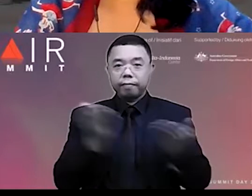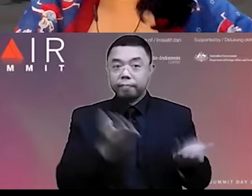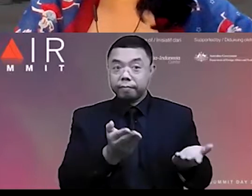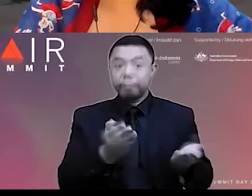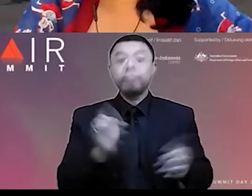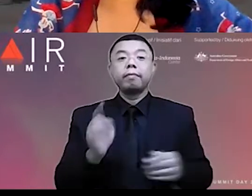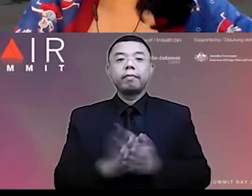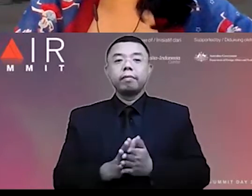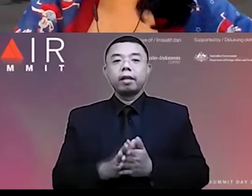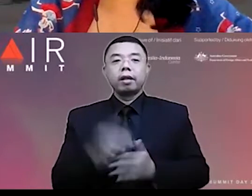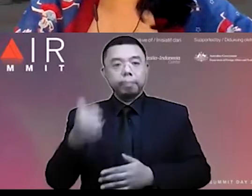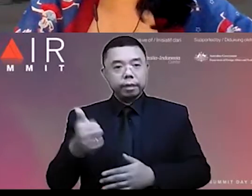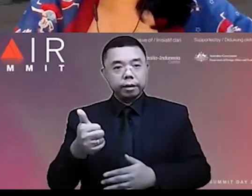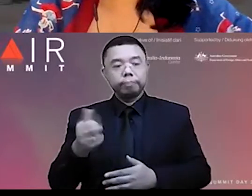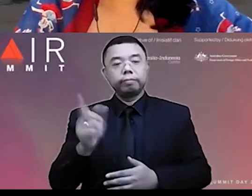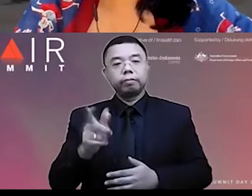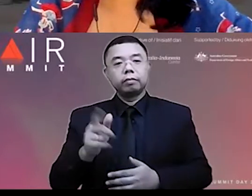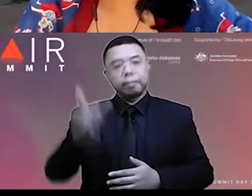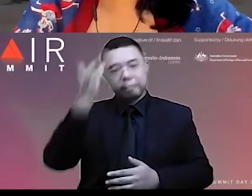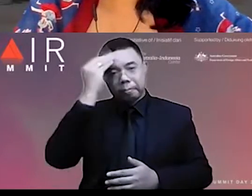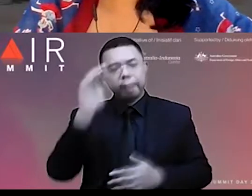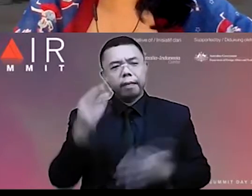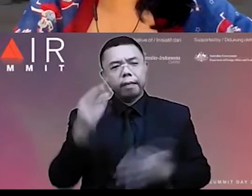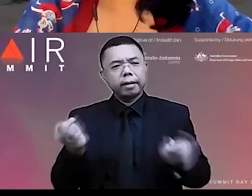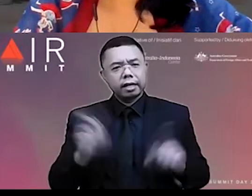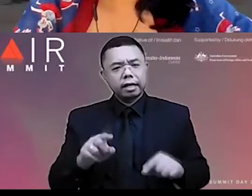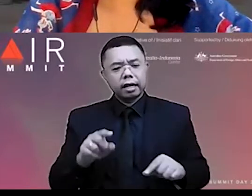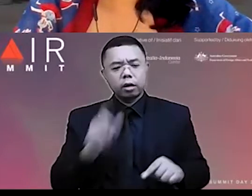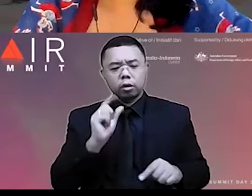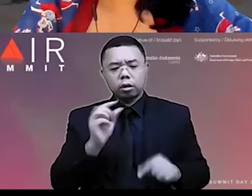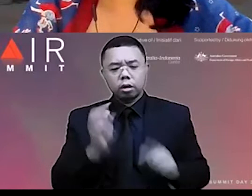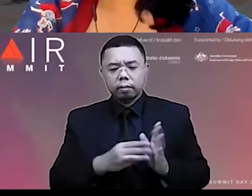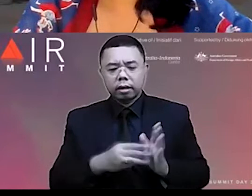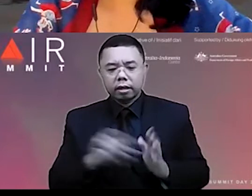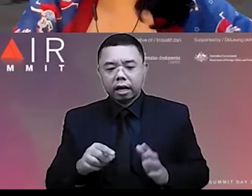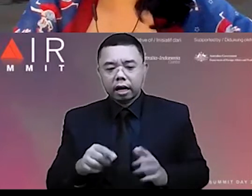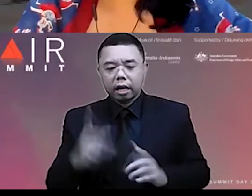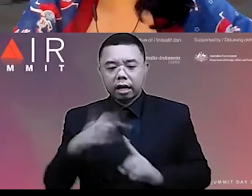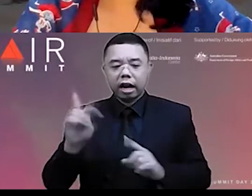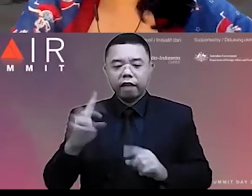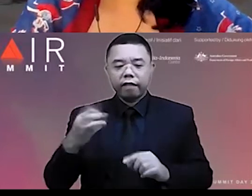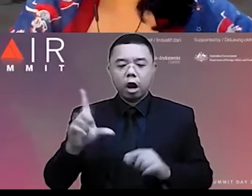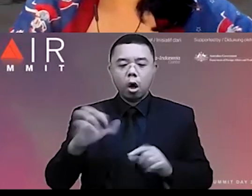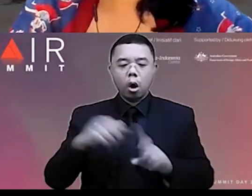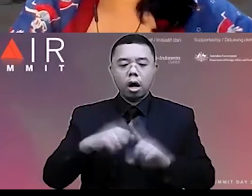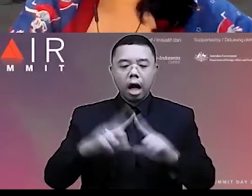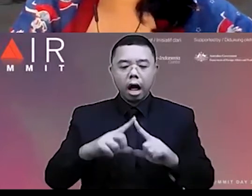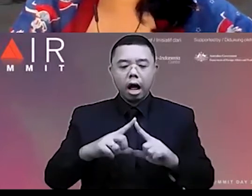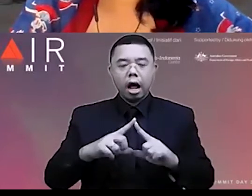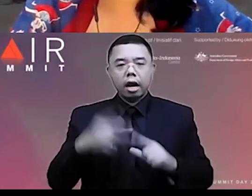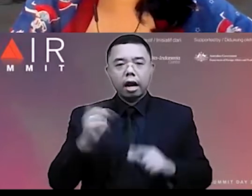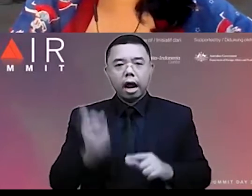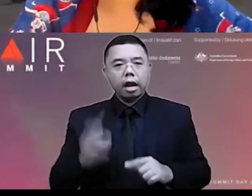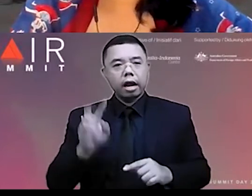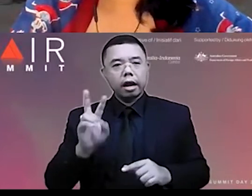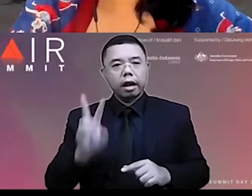scene. Traveloka is one of the biggest e-commerce tourism industry platforms in the country